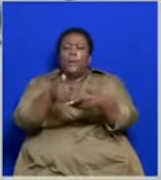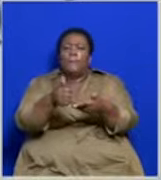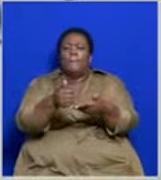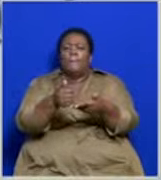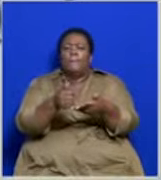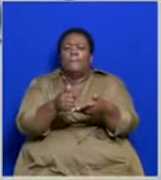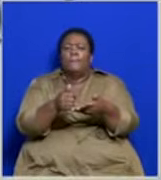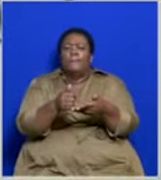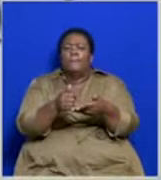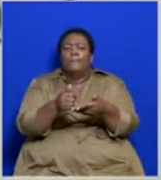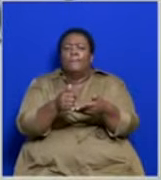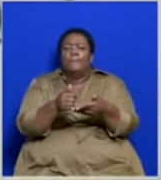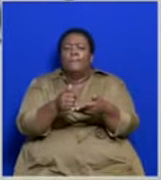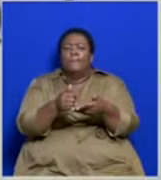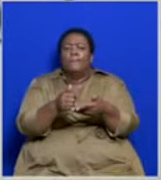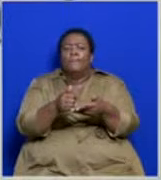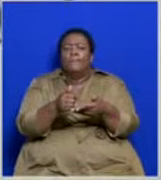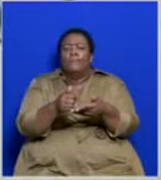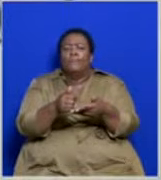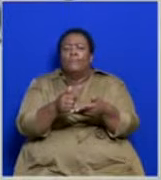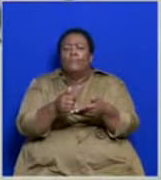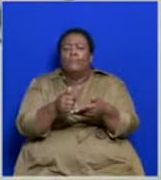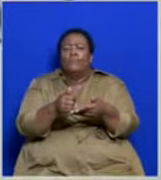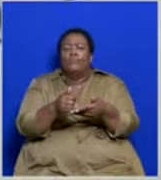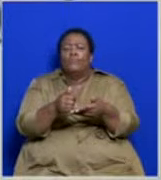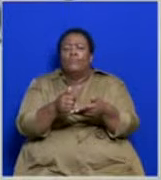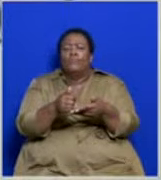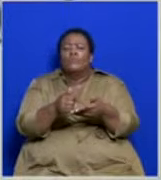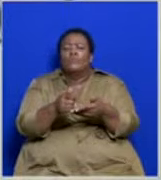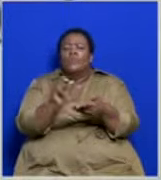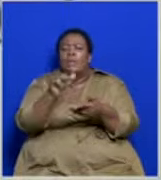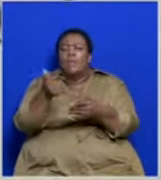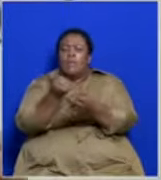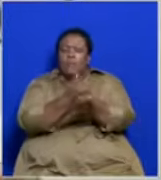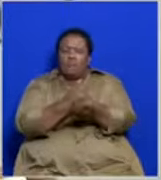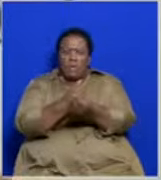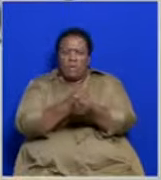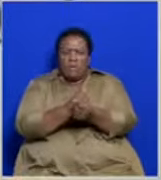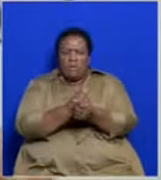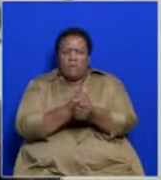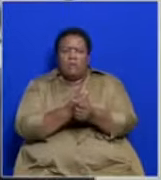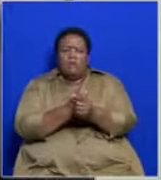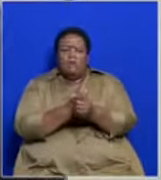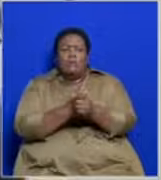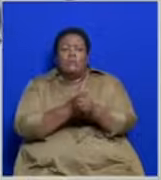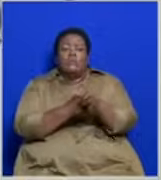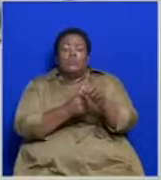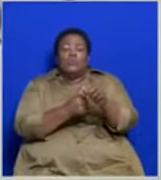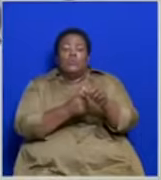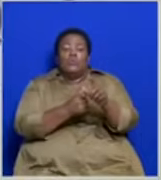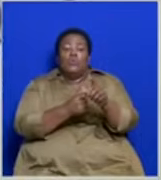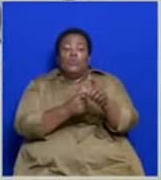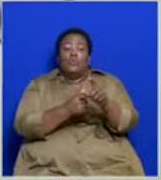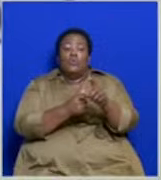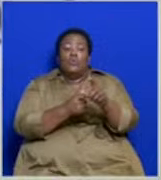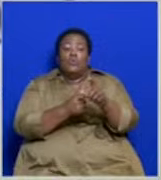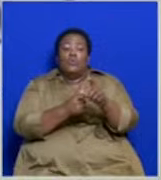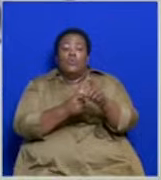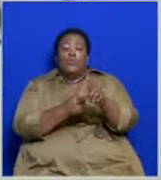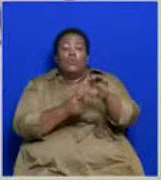off-hook truck. I then hooked the trailer that were